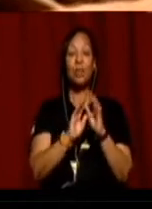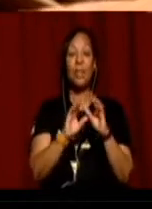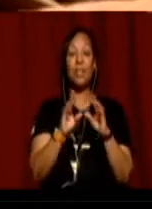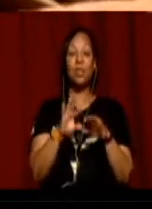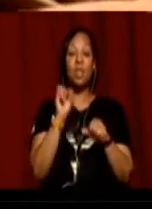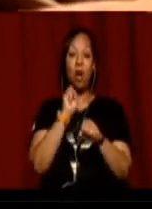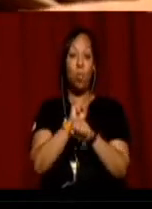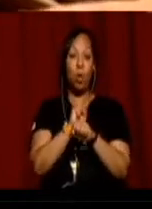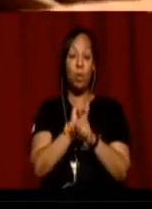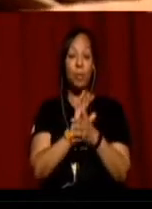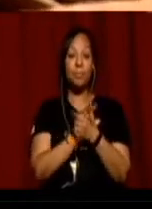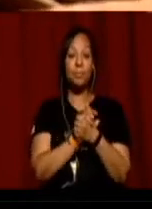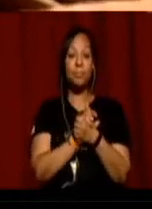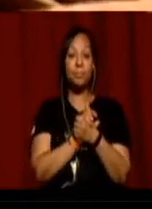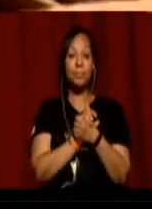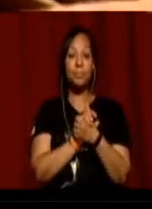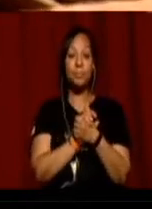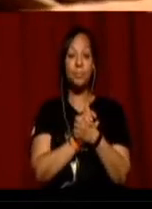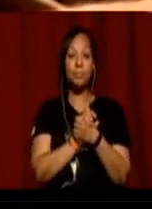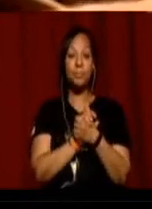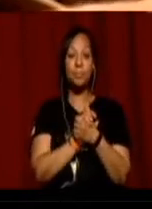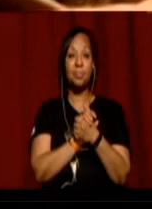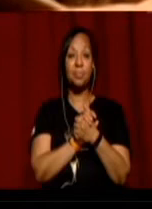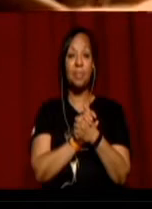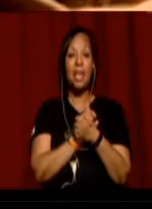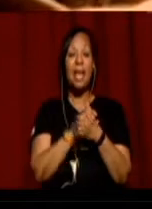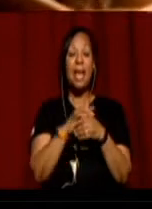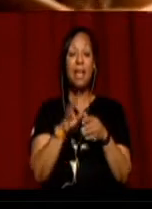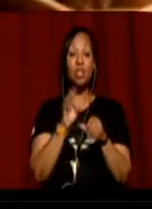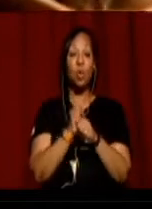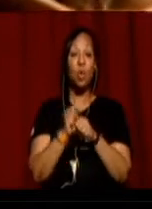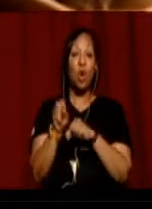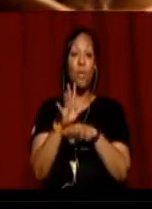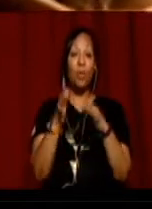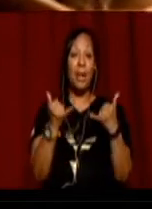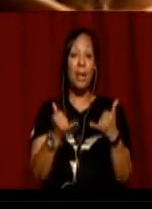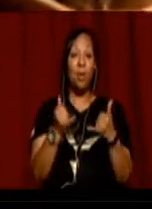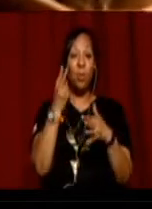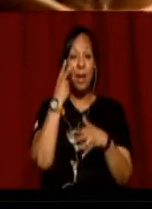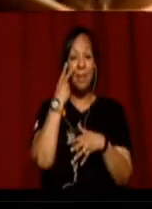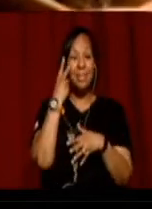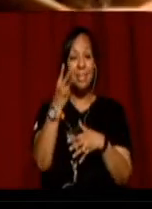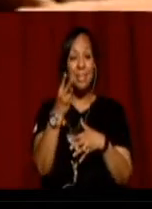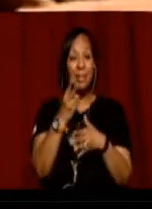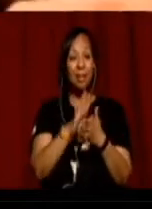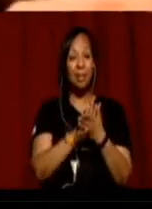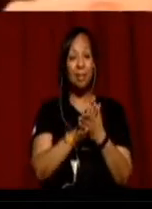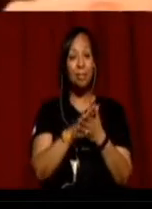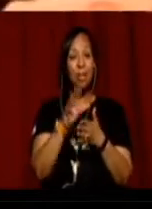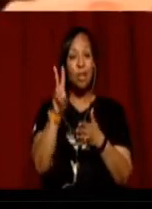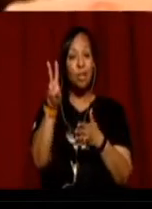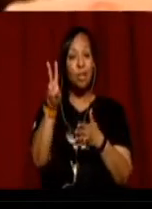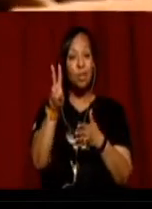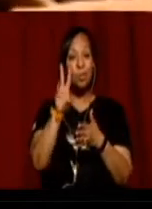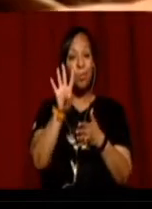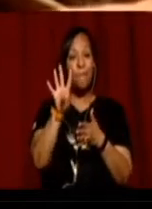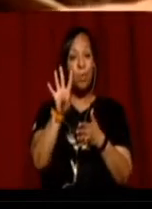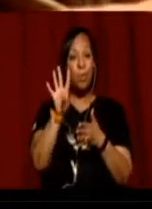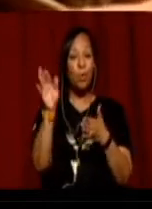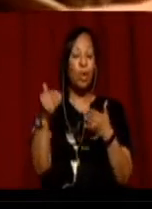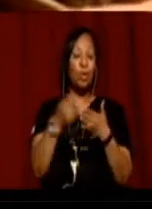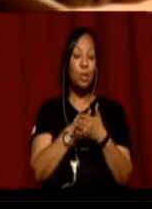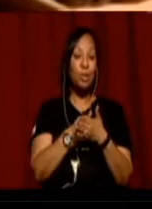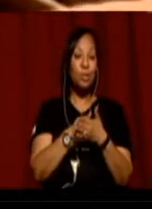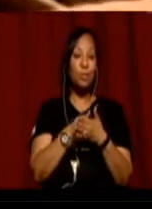workforce. And how are things with COVID right now? We are seeing still anywhere between 200 and 400 new